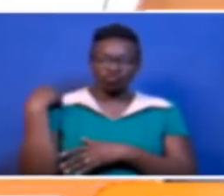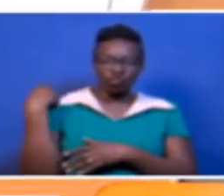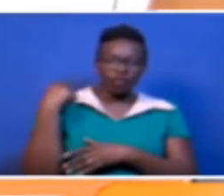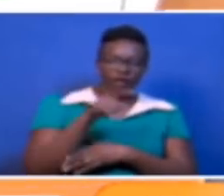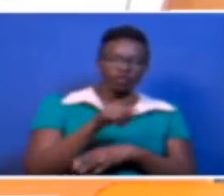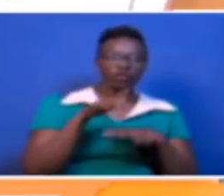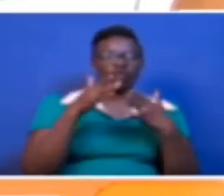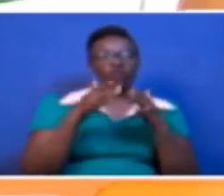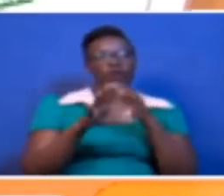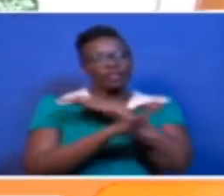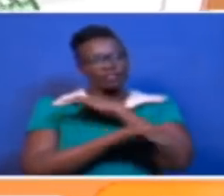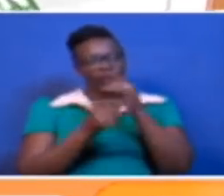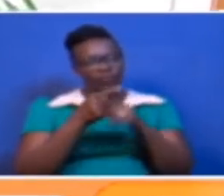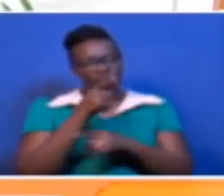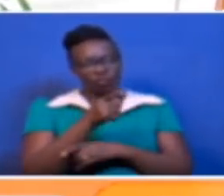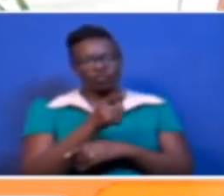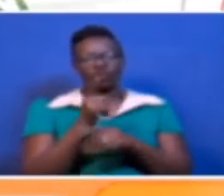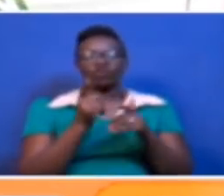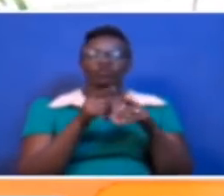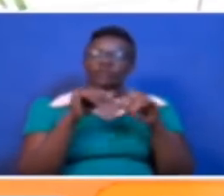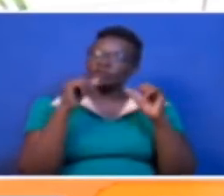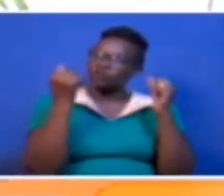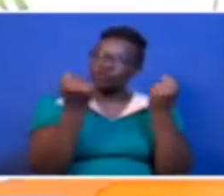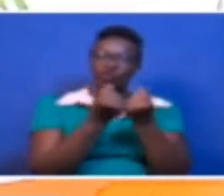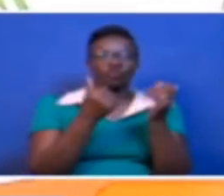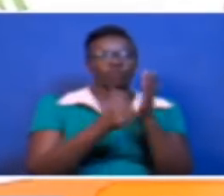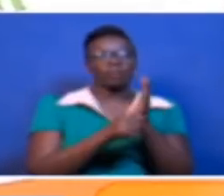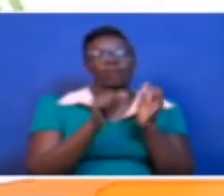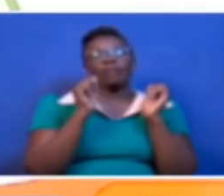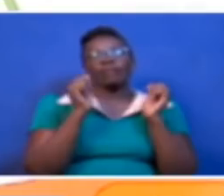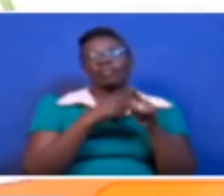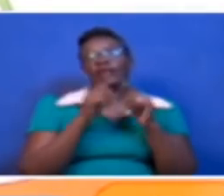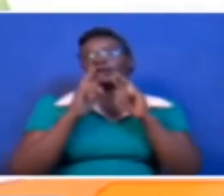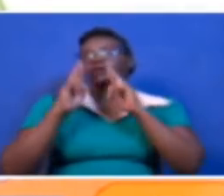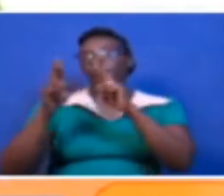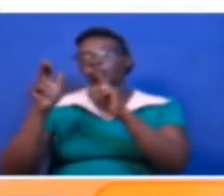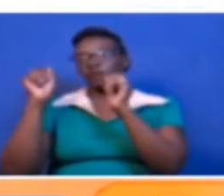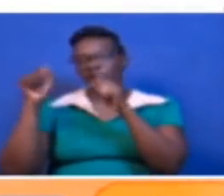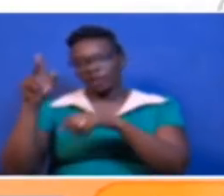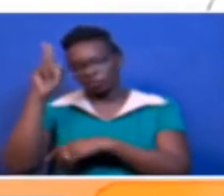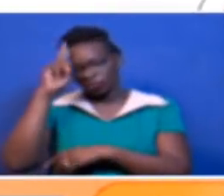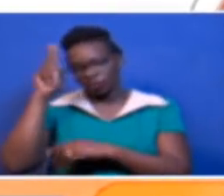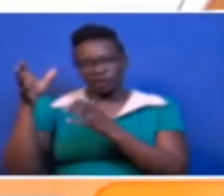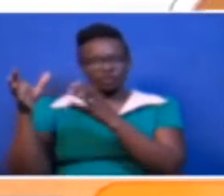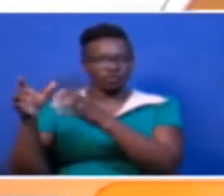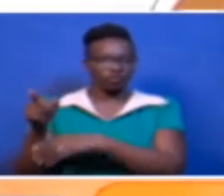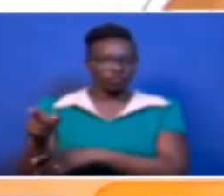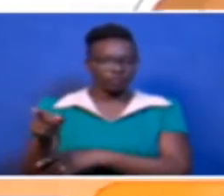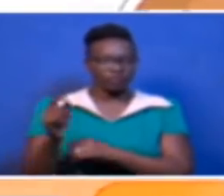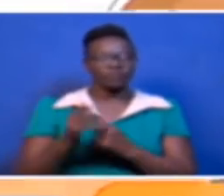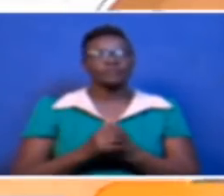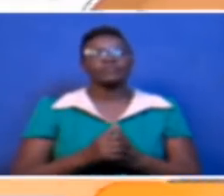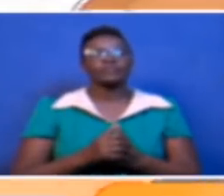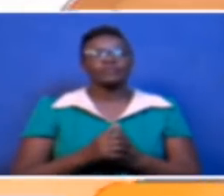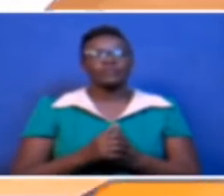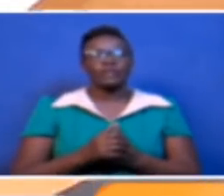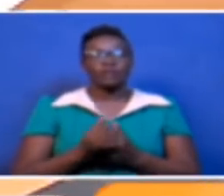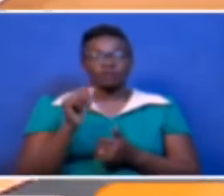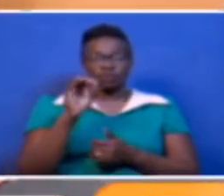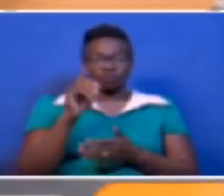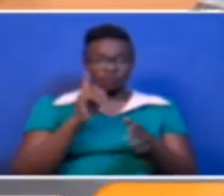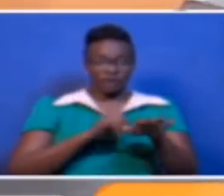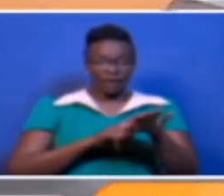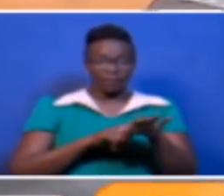stolen from you or whatever it is, social problems, then you have a place to report to, a neutral place, which is the police station. So when there has